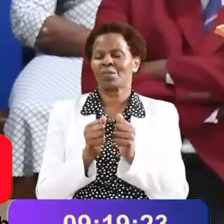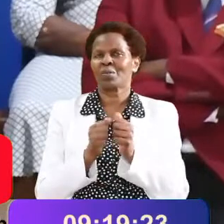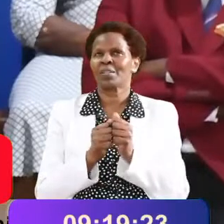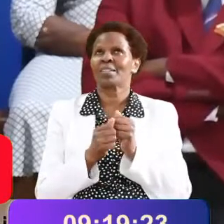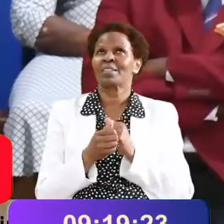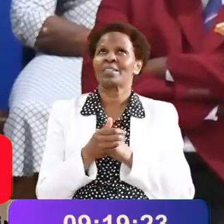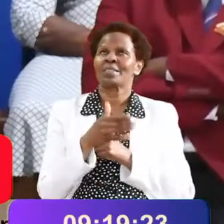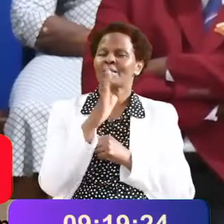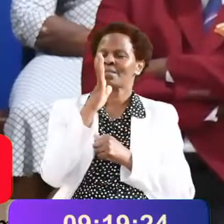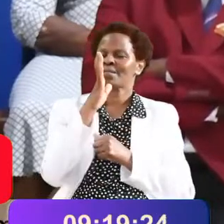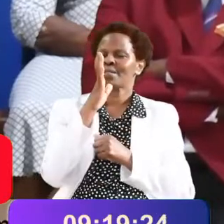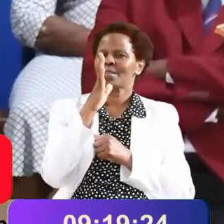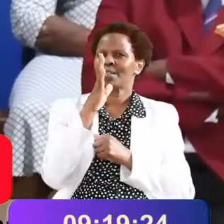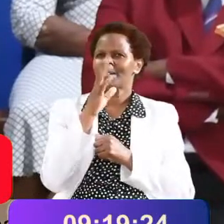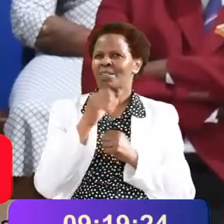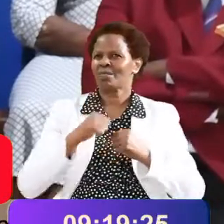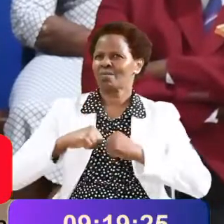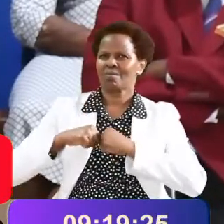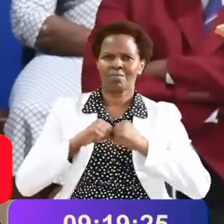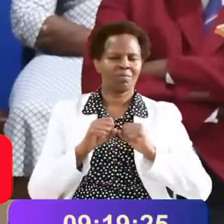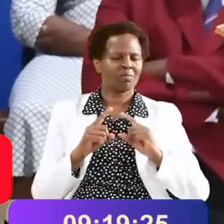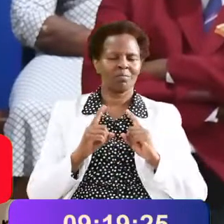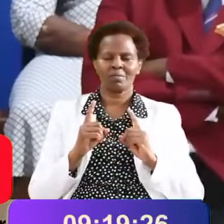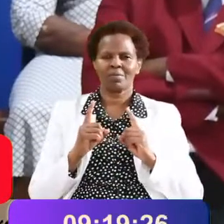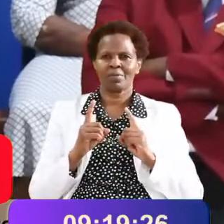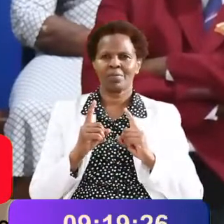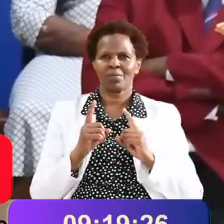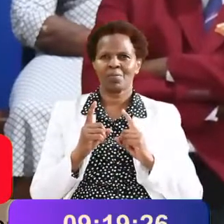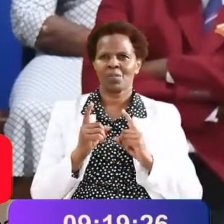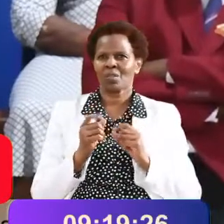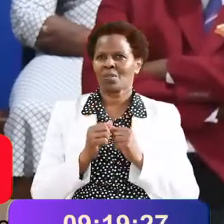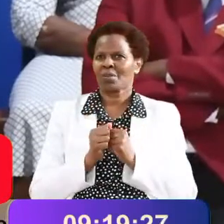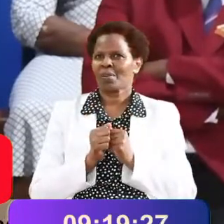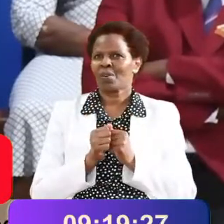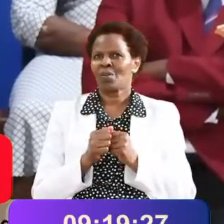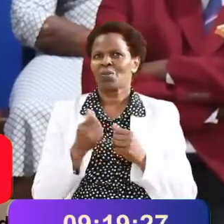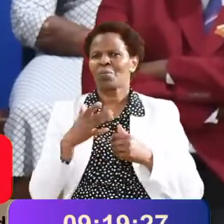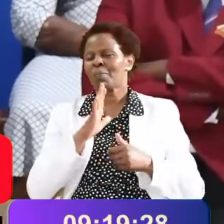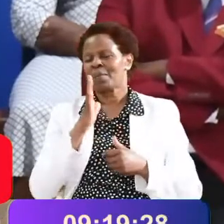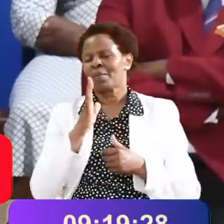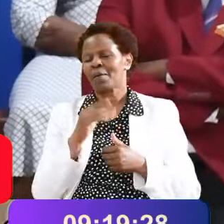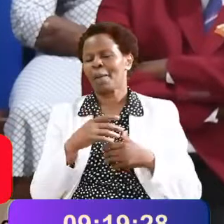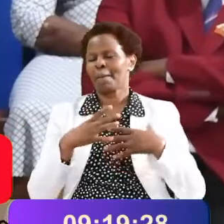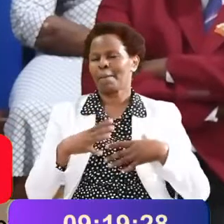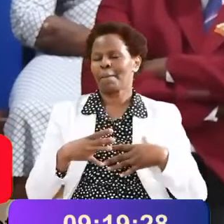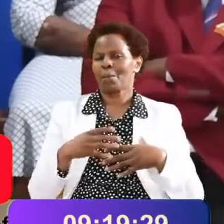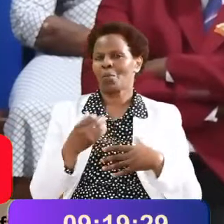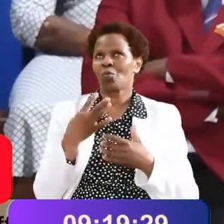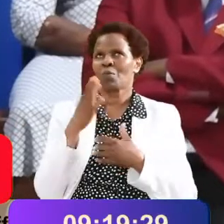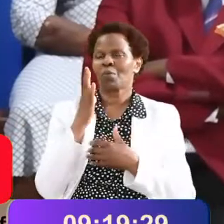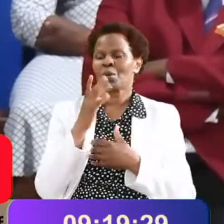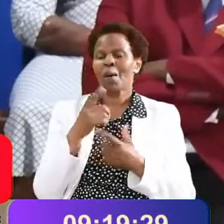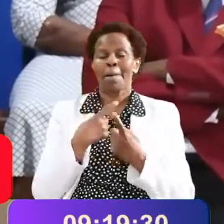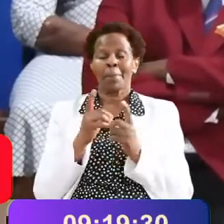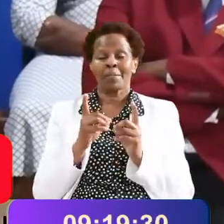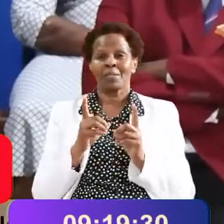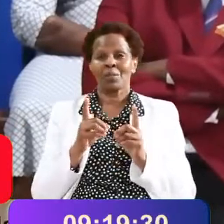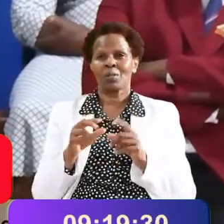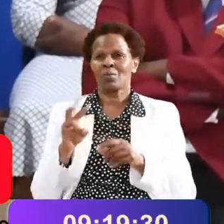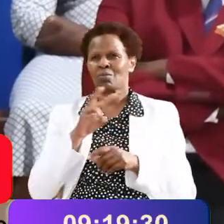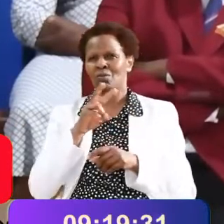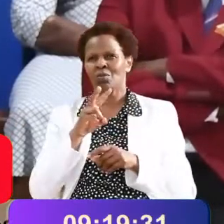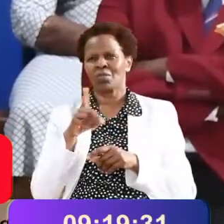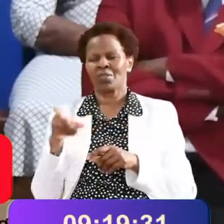people have no conflict, where people, there is no strife between the people. But when we look at our society,